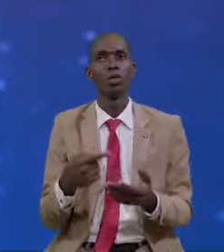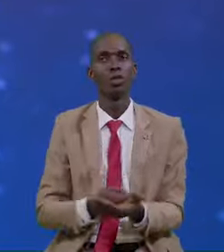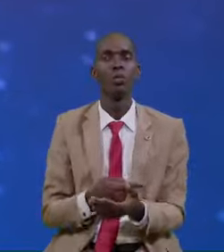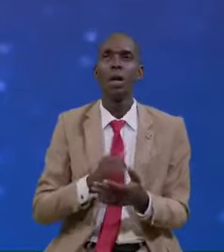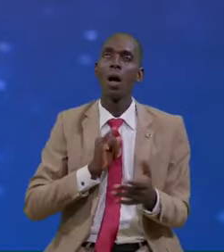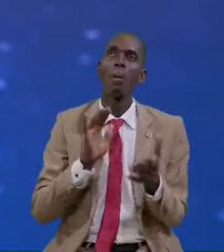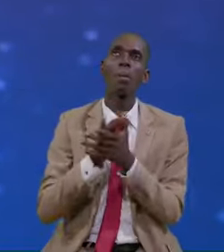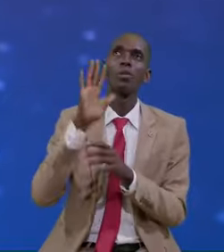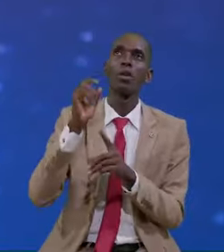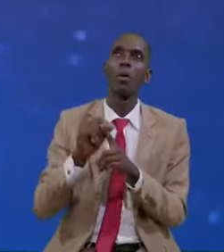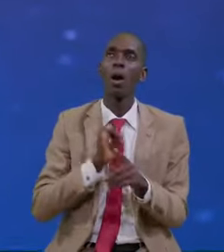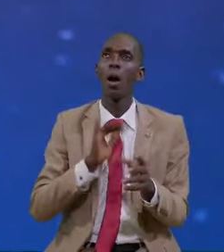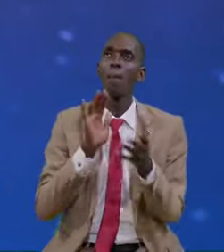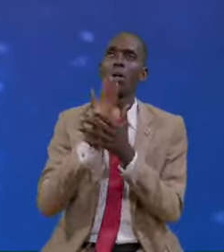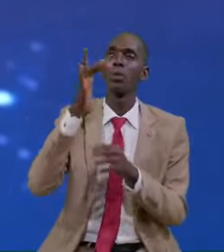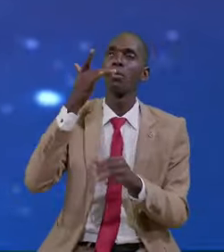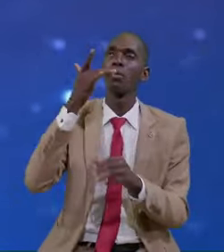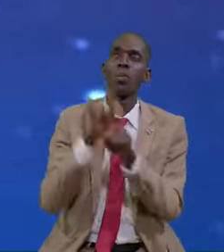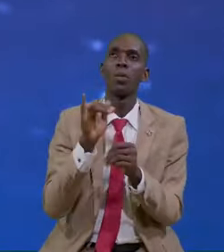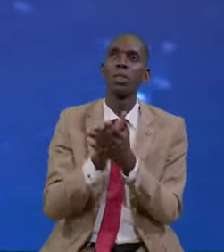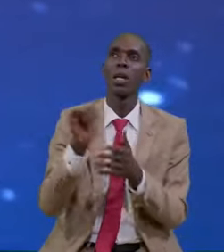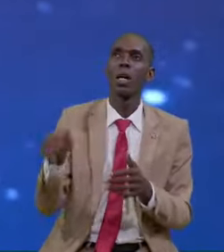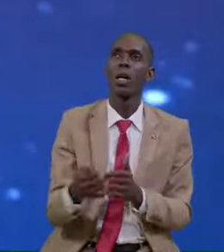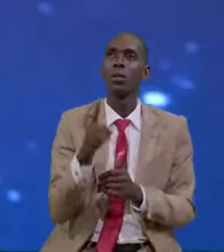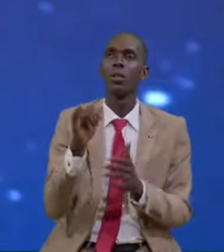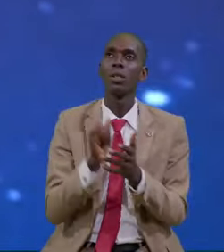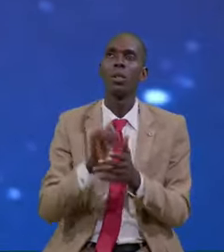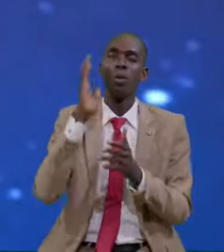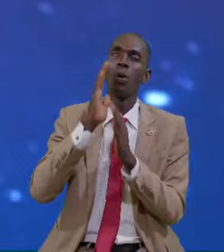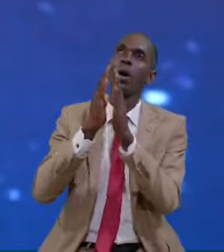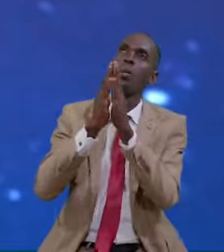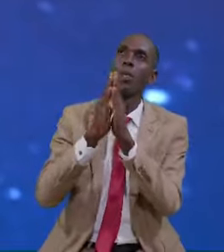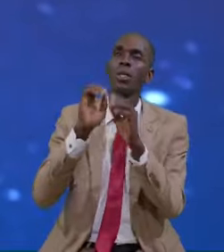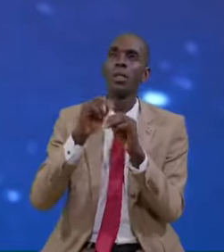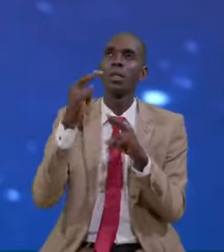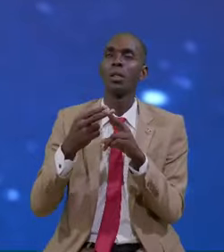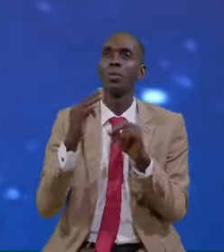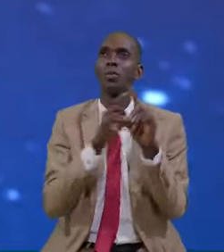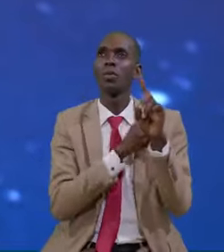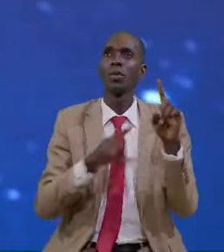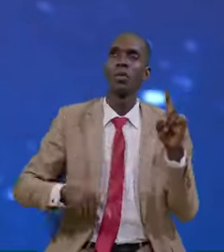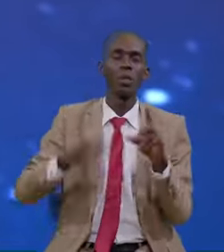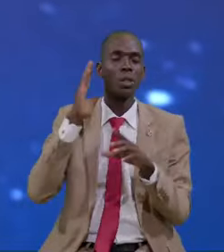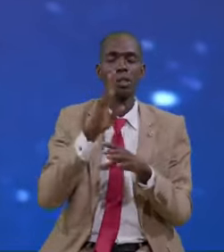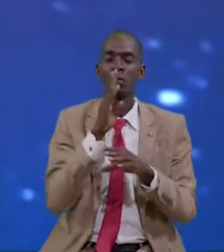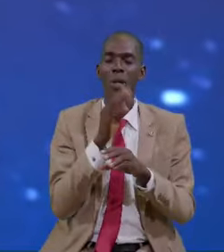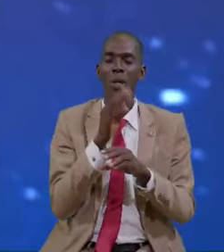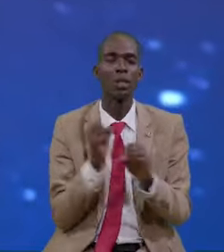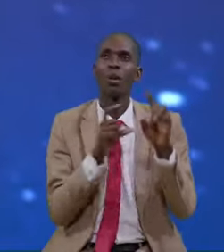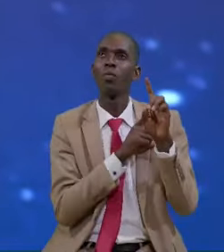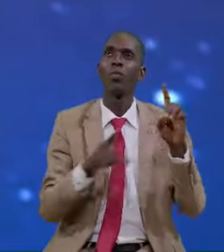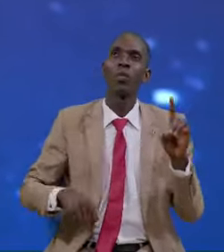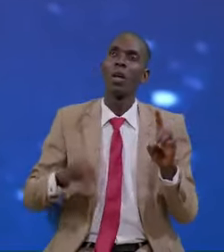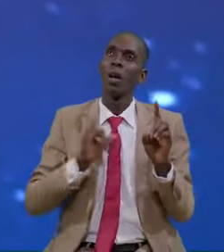your promise that whosoever shall call on the name of the Lord shall be saved. Lord, I